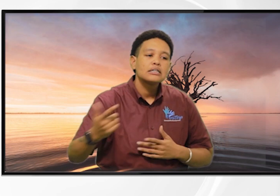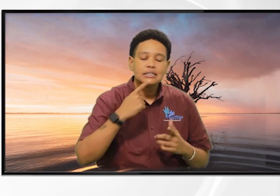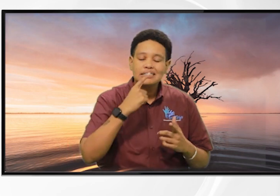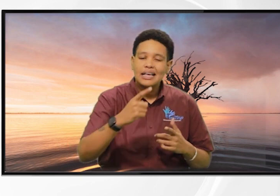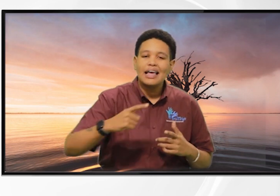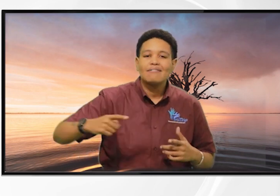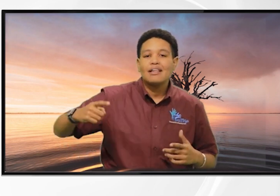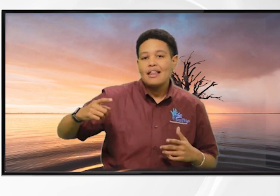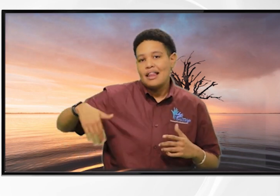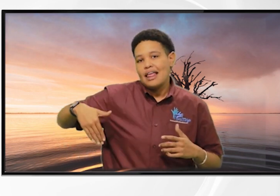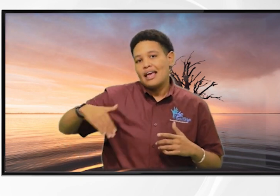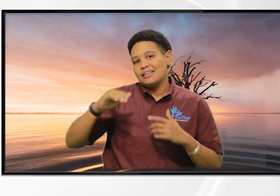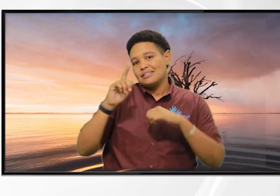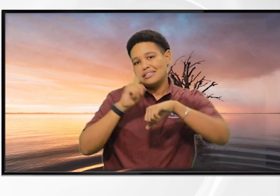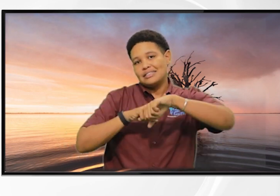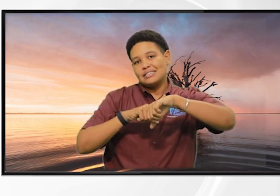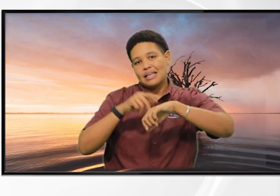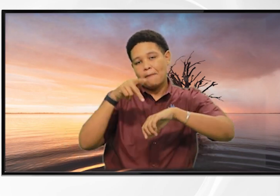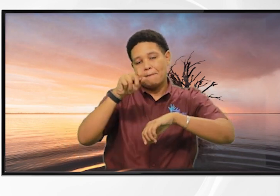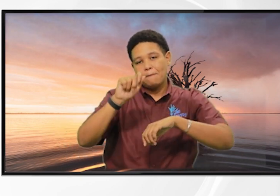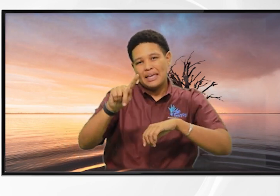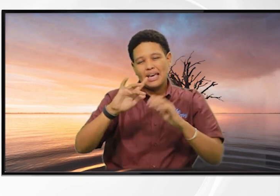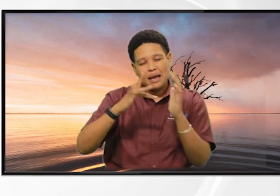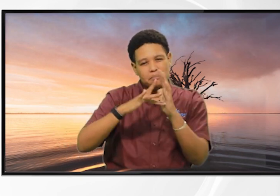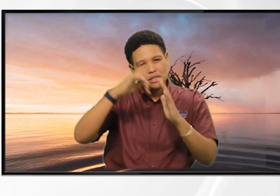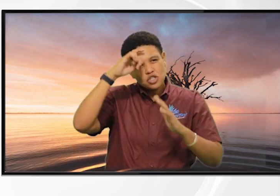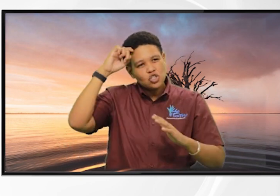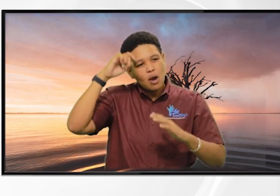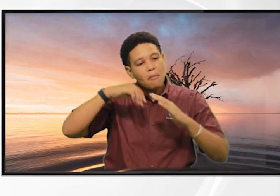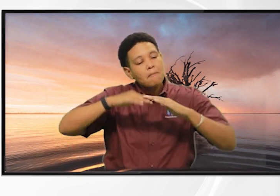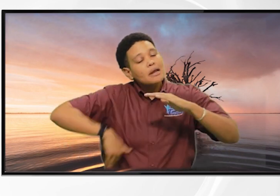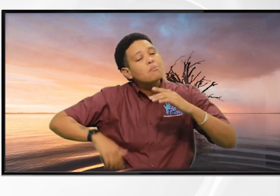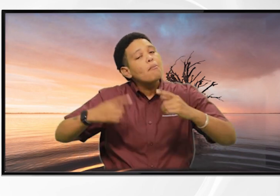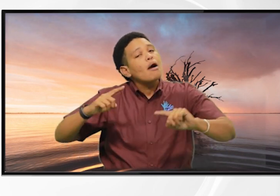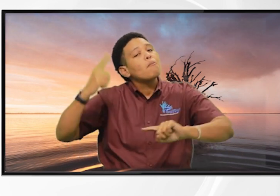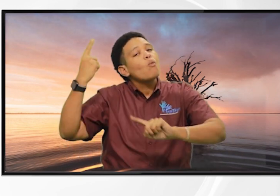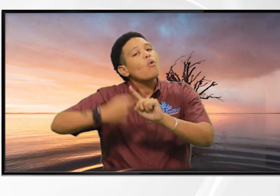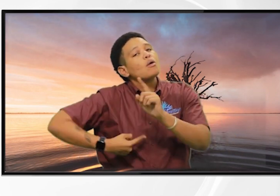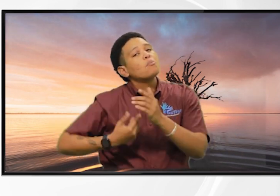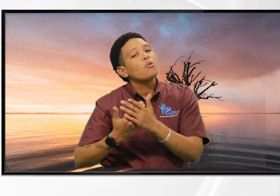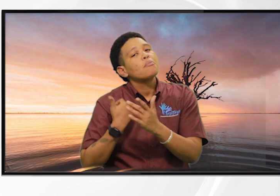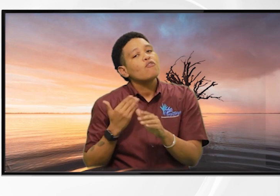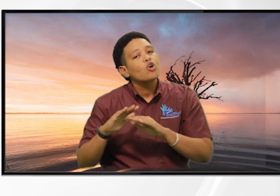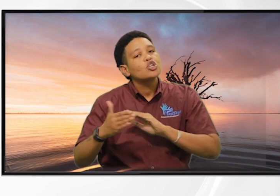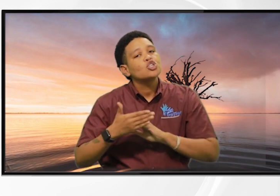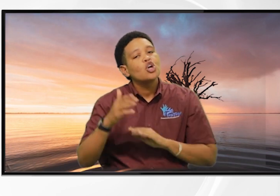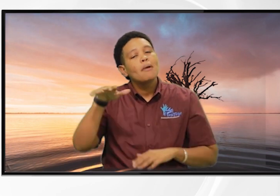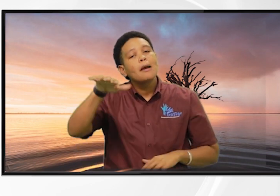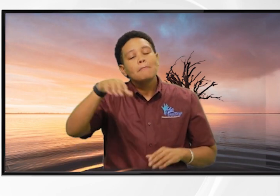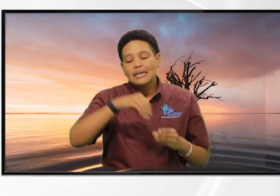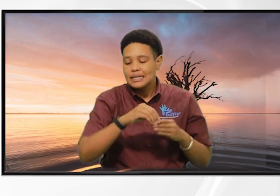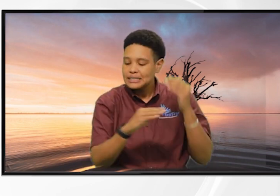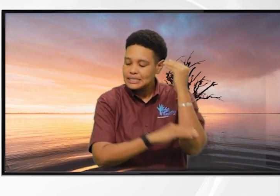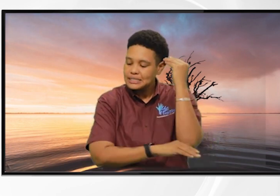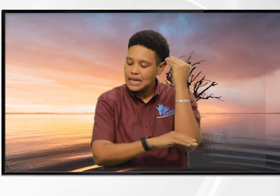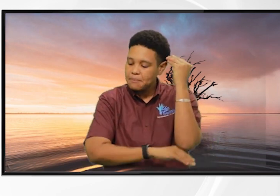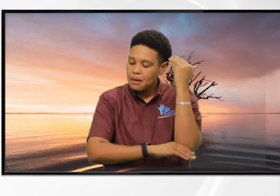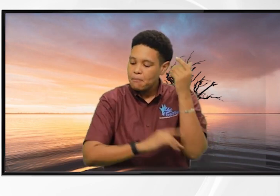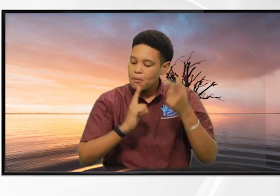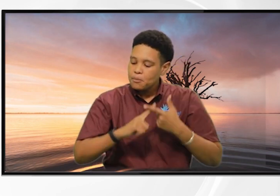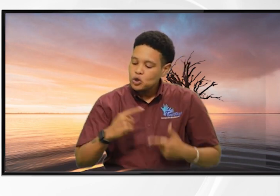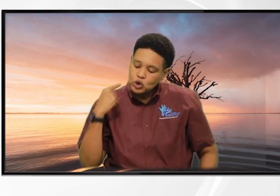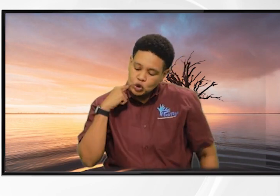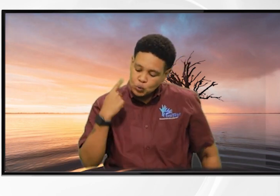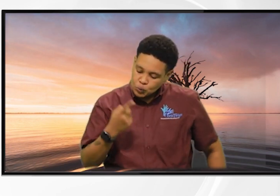season peak and midsummer minimum occur 1 month earlier than for the Jamaica mean in September and June.